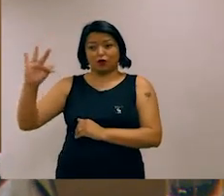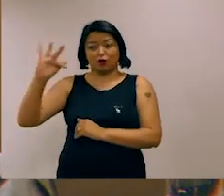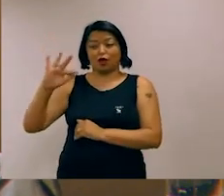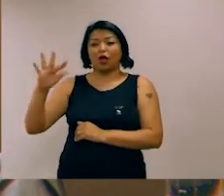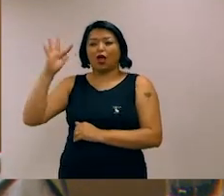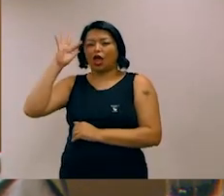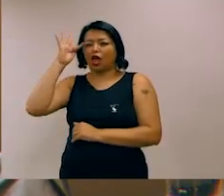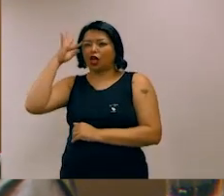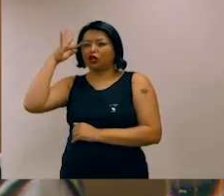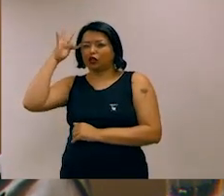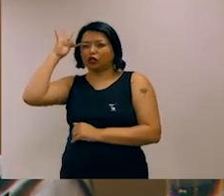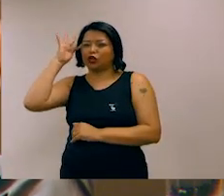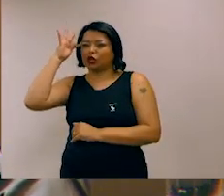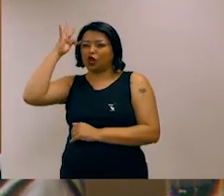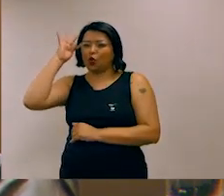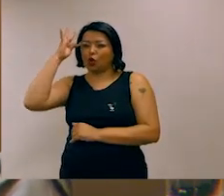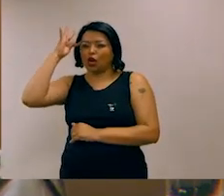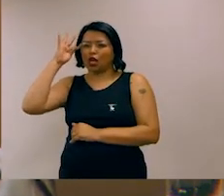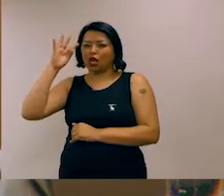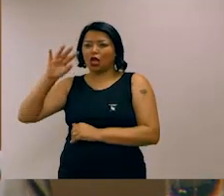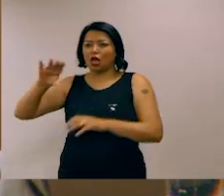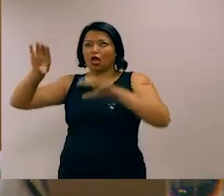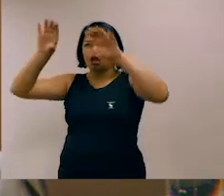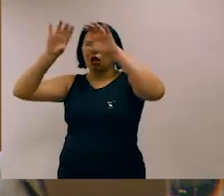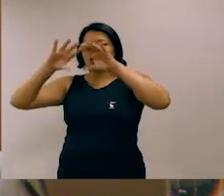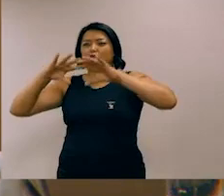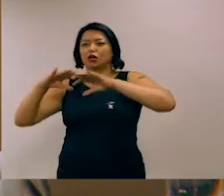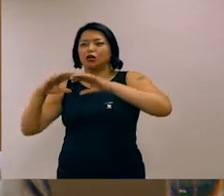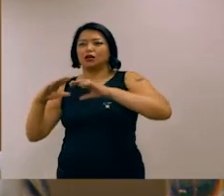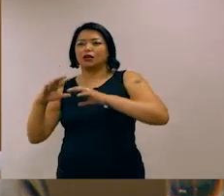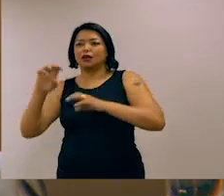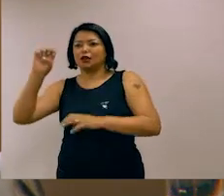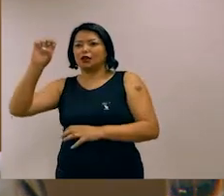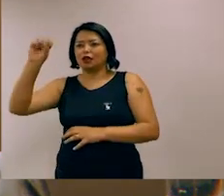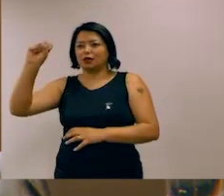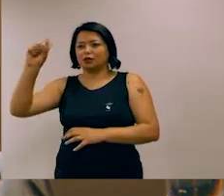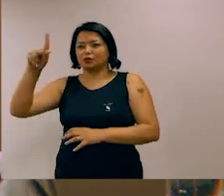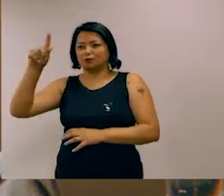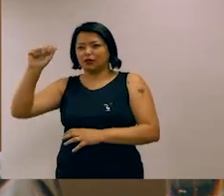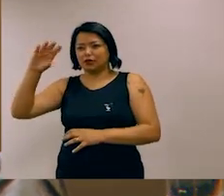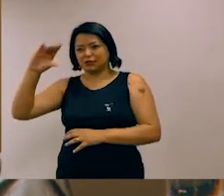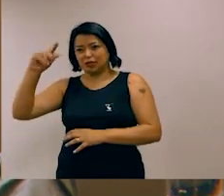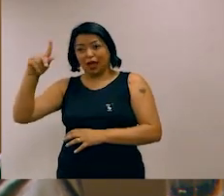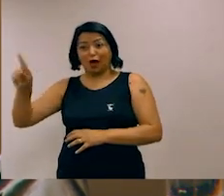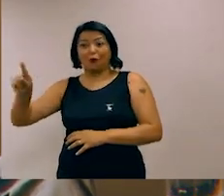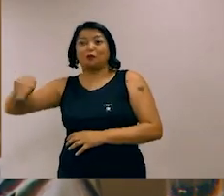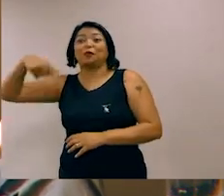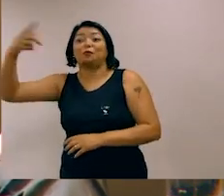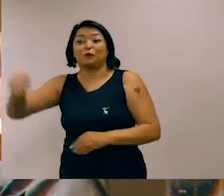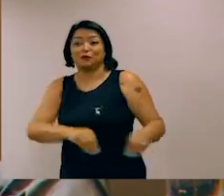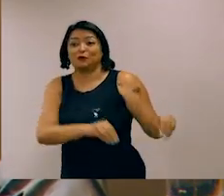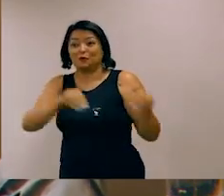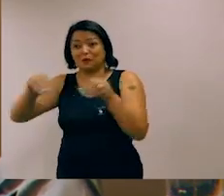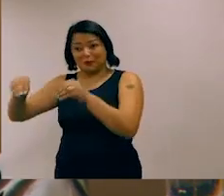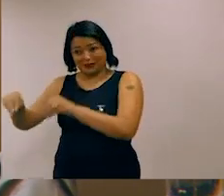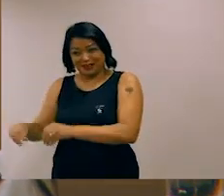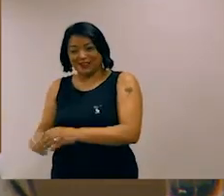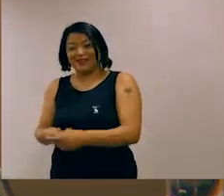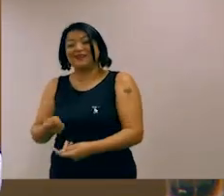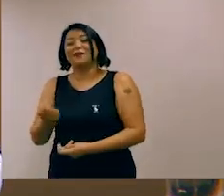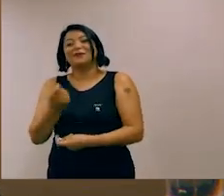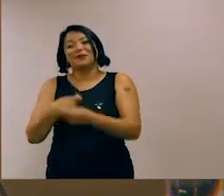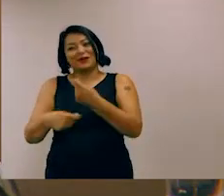you can learn that later in life. And there are really great books, some of them by Dan Ariely, you should